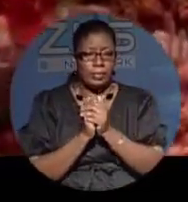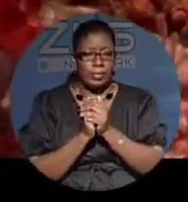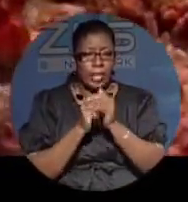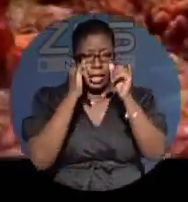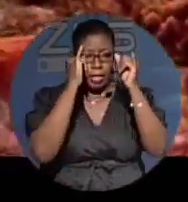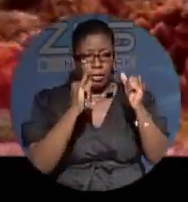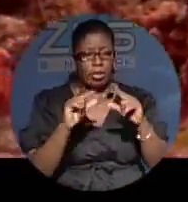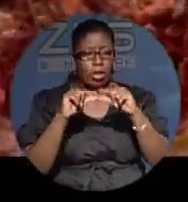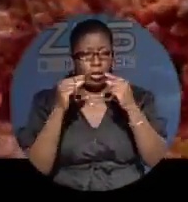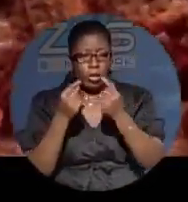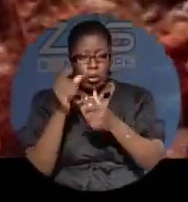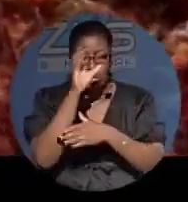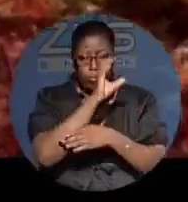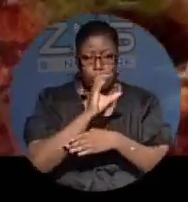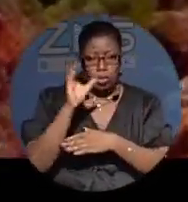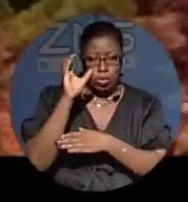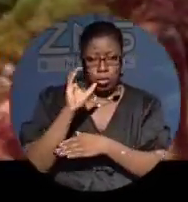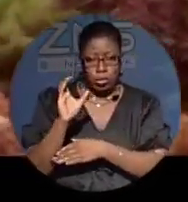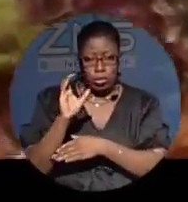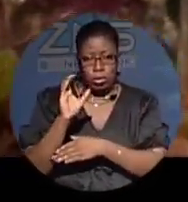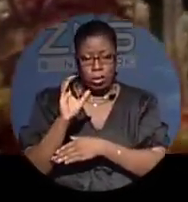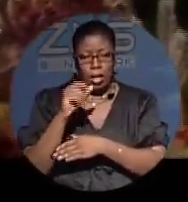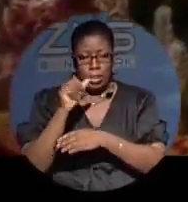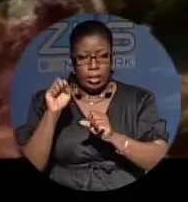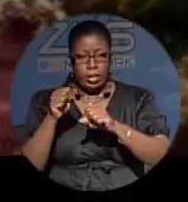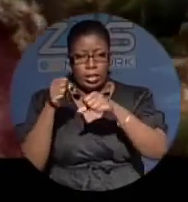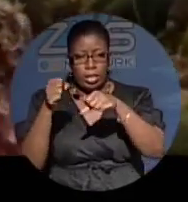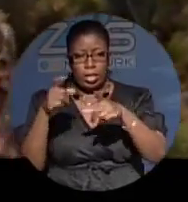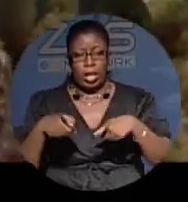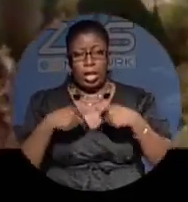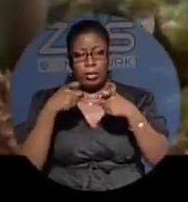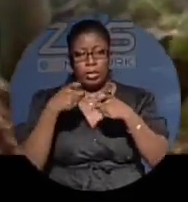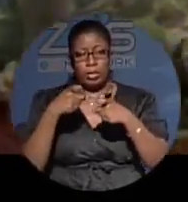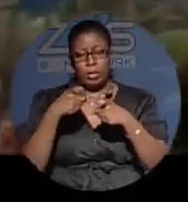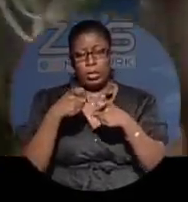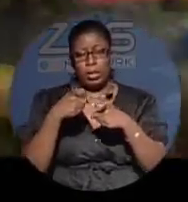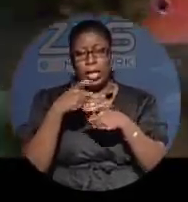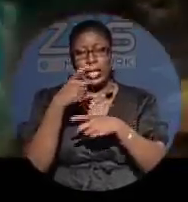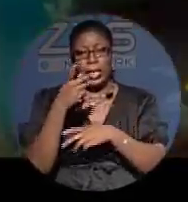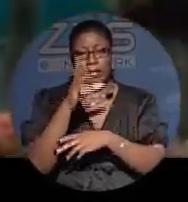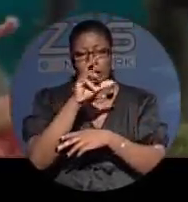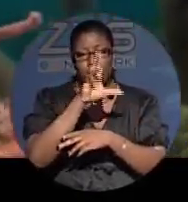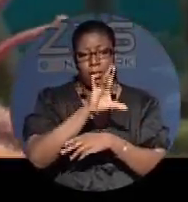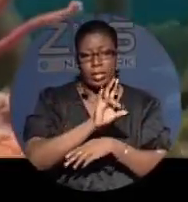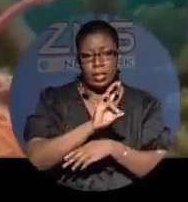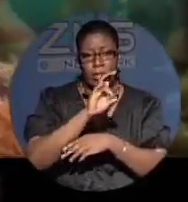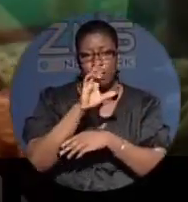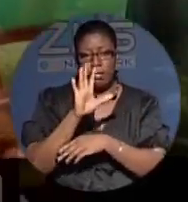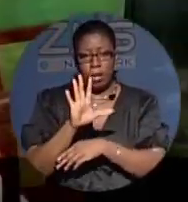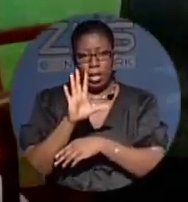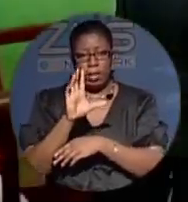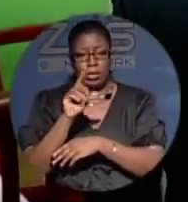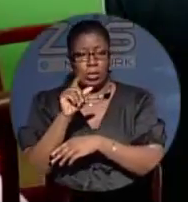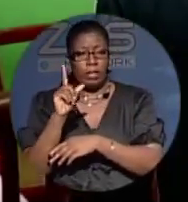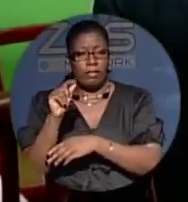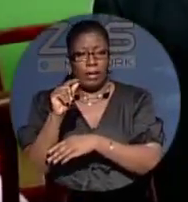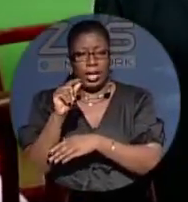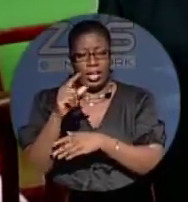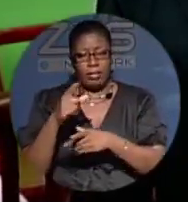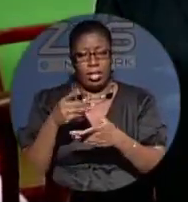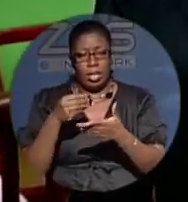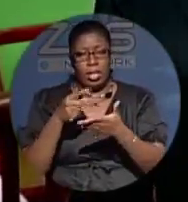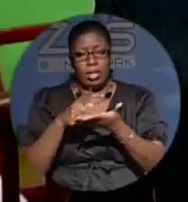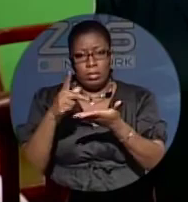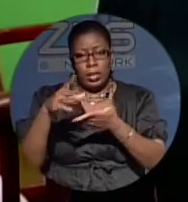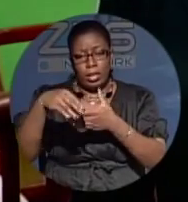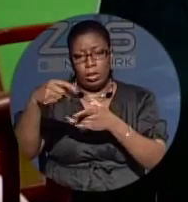searching the seabed for artifacts will have to endure a 75-25% split of the wares with the government. We want to ensure